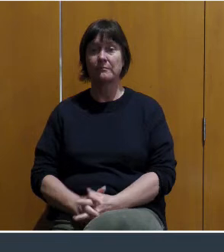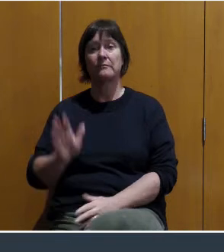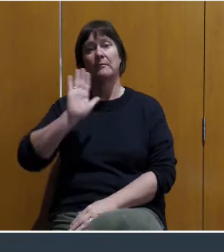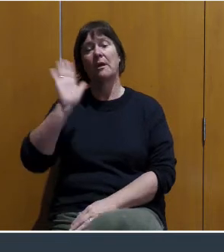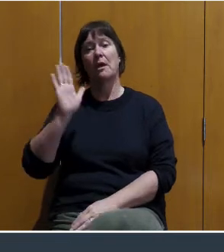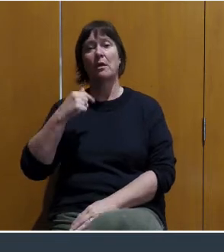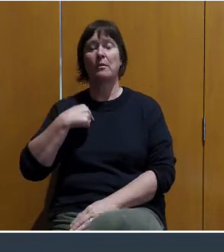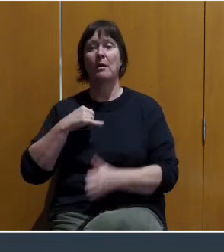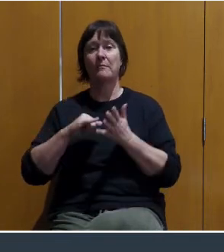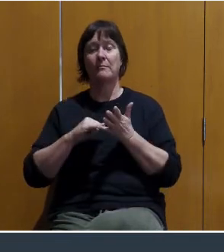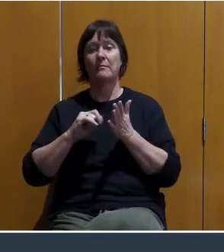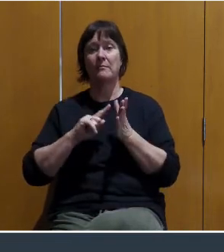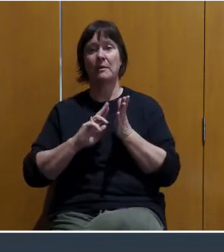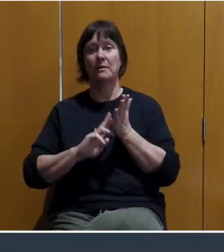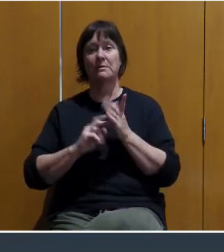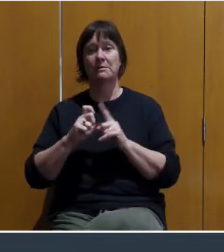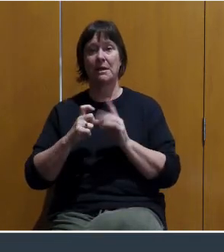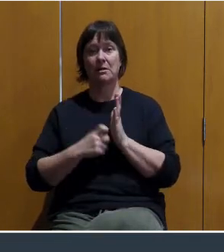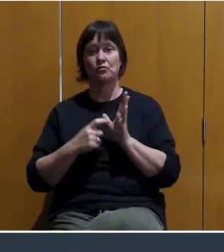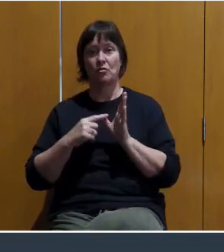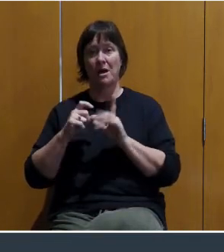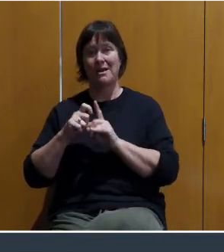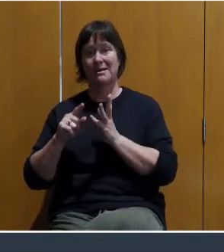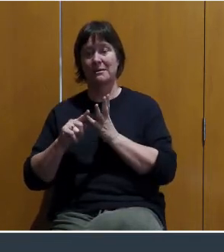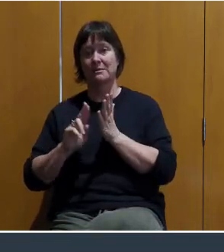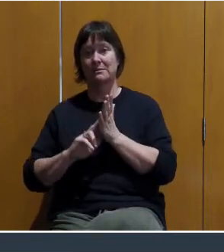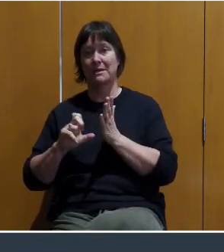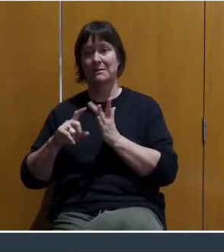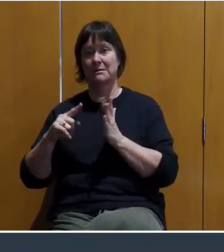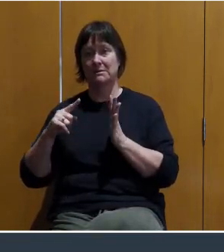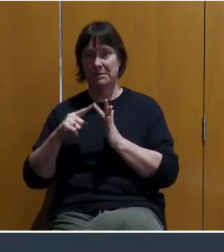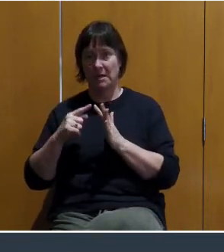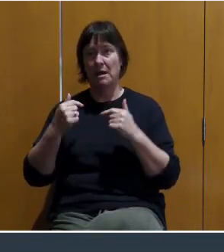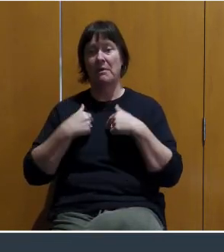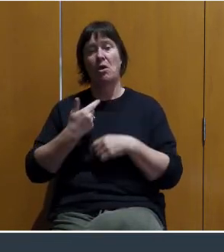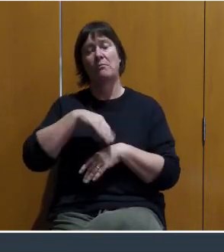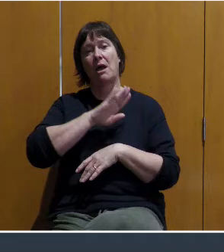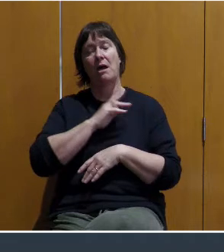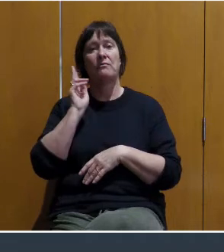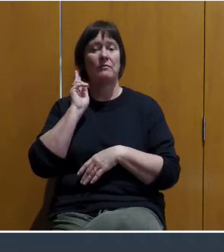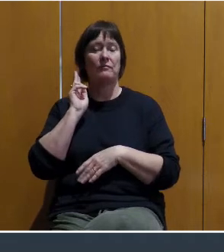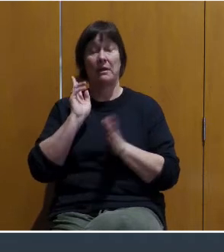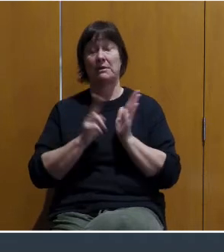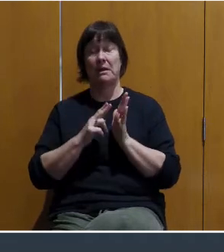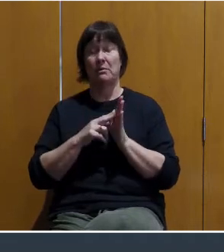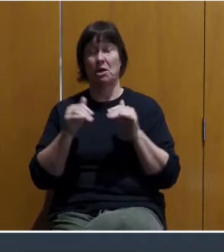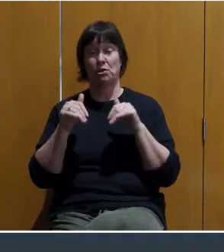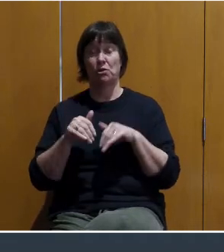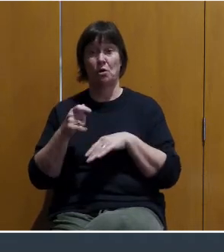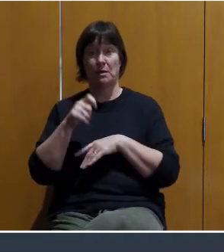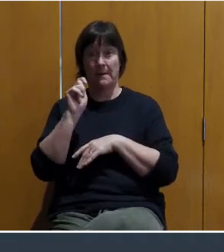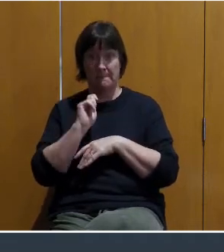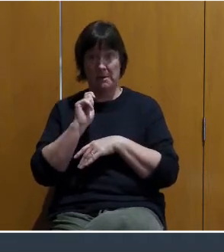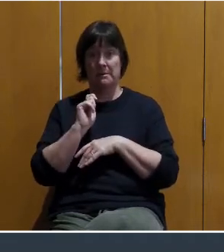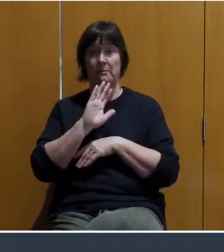Hello, I'm Sandra Dunseith and I'm here on behalf of the Napier Dog Training Club and our submission. Overall, we would agree with the